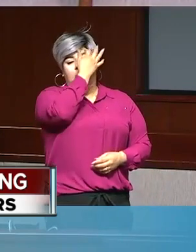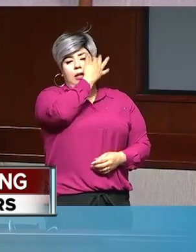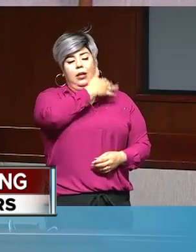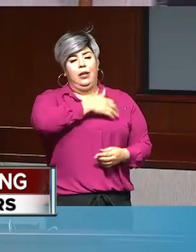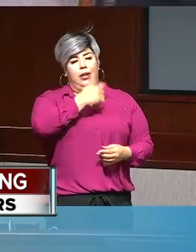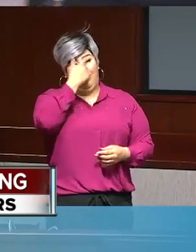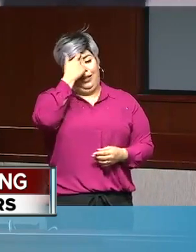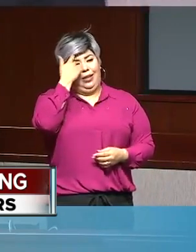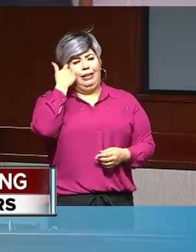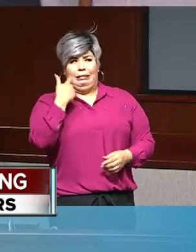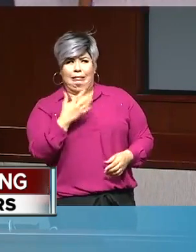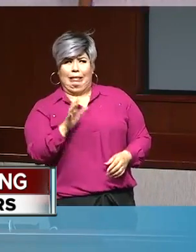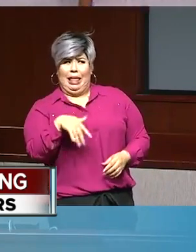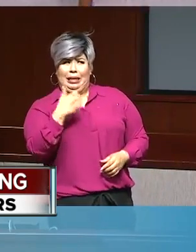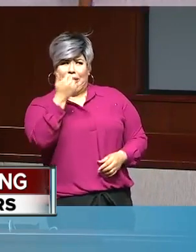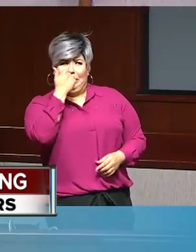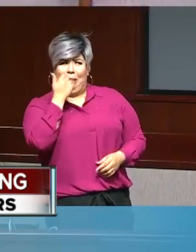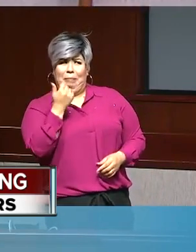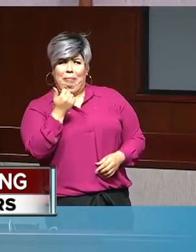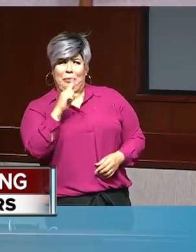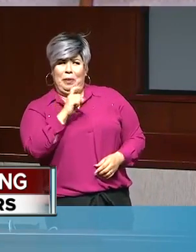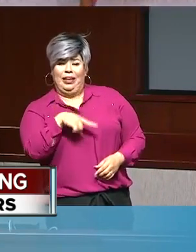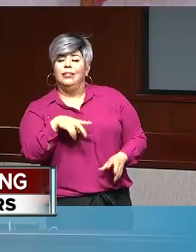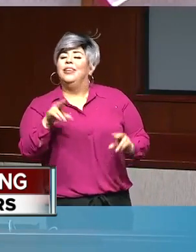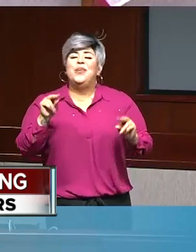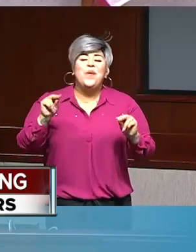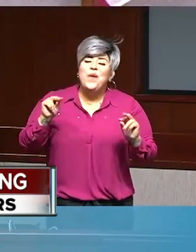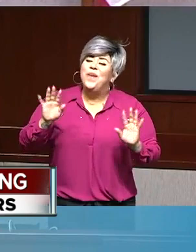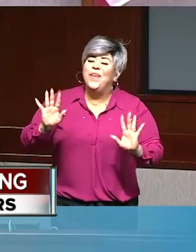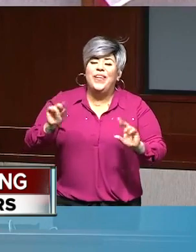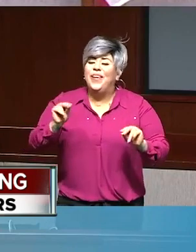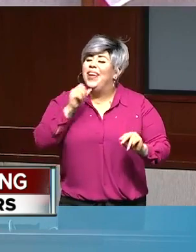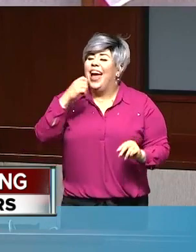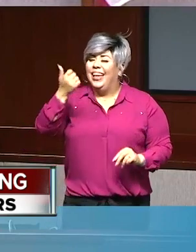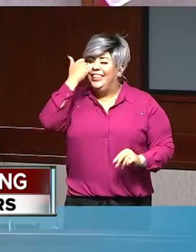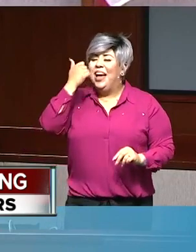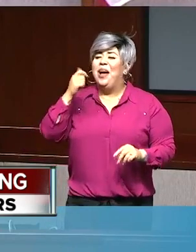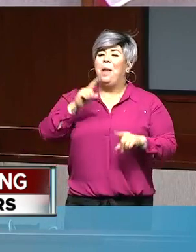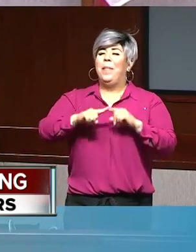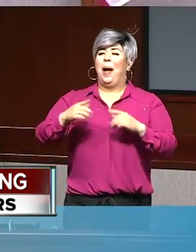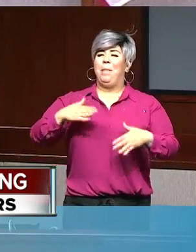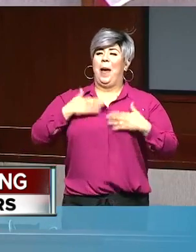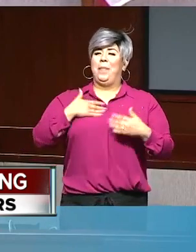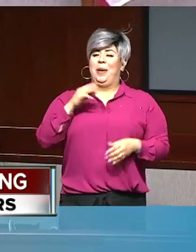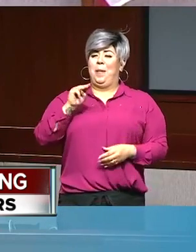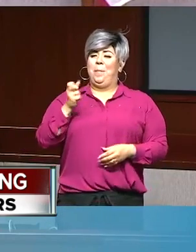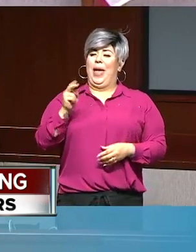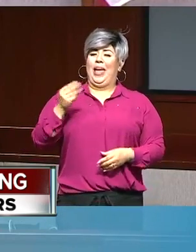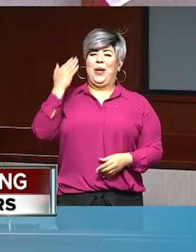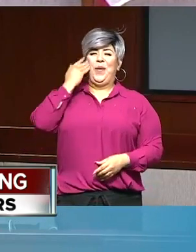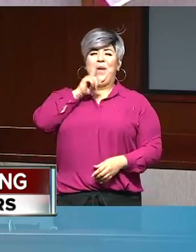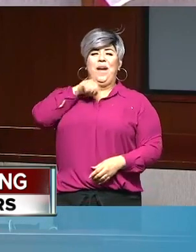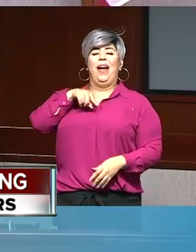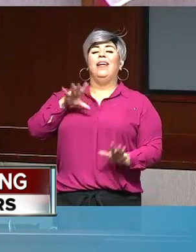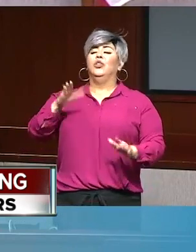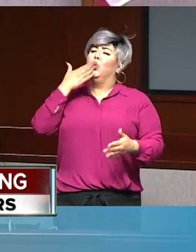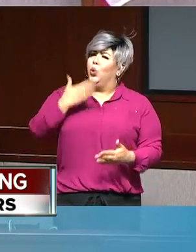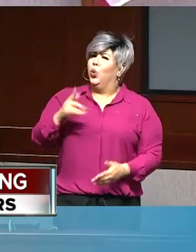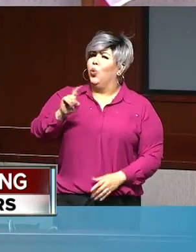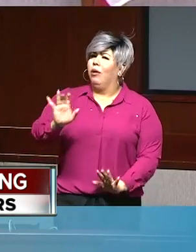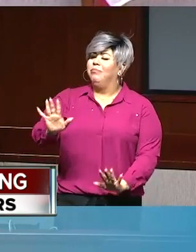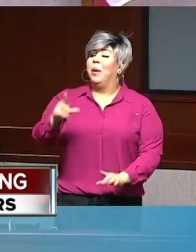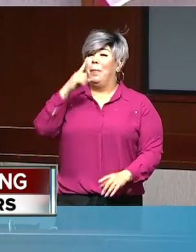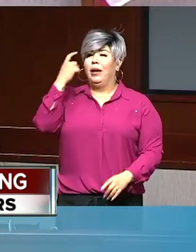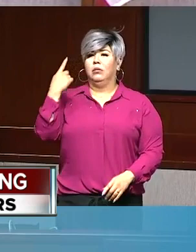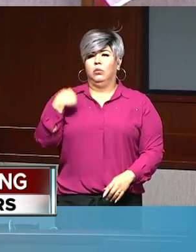Was that a dumb question? I'm sorry. No, that's not a dumb question. It's nice that Megan knows the answer. That's a very good question because we need to